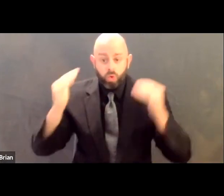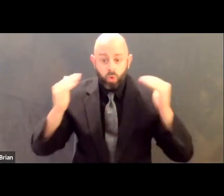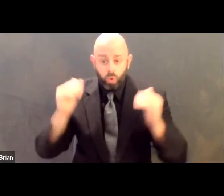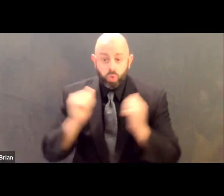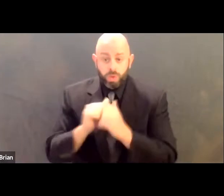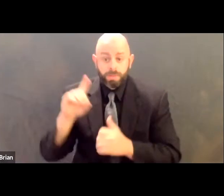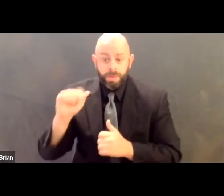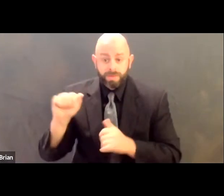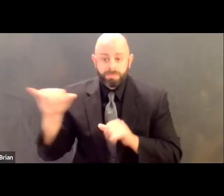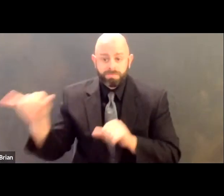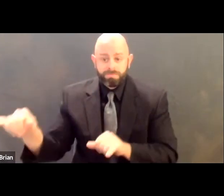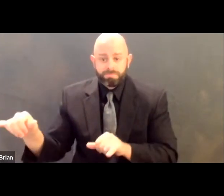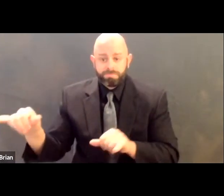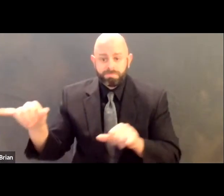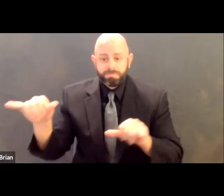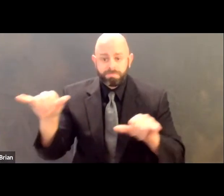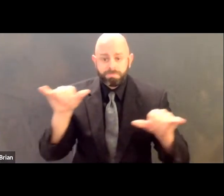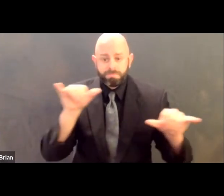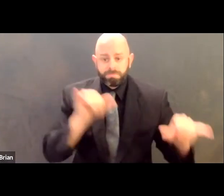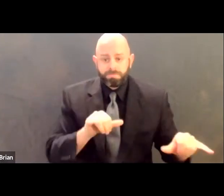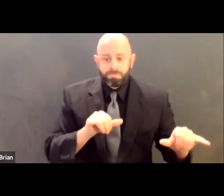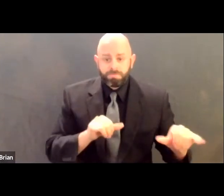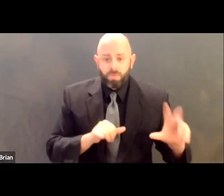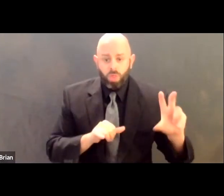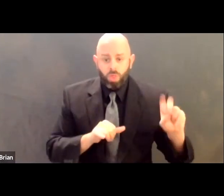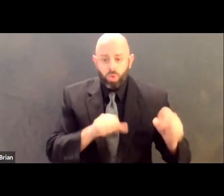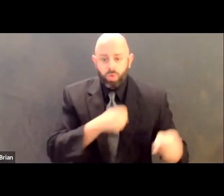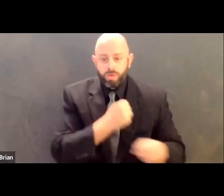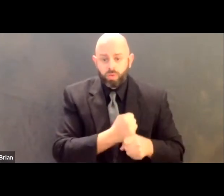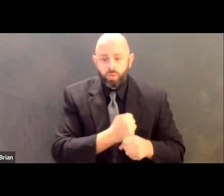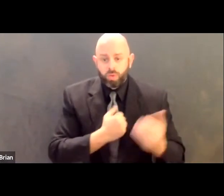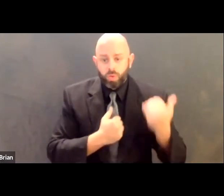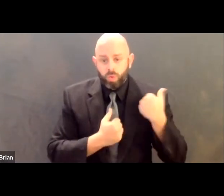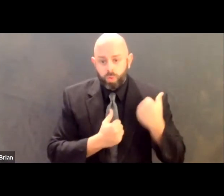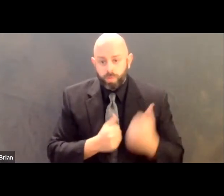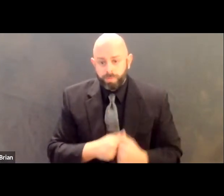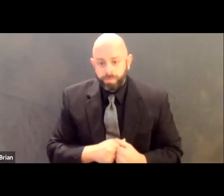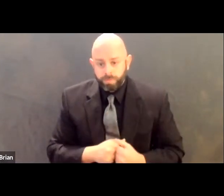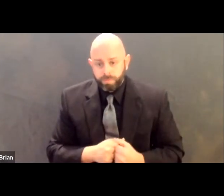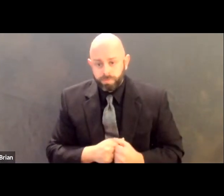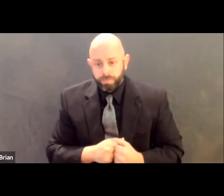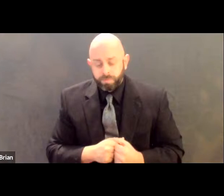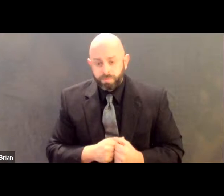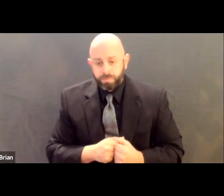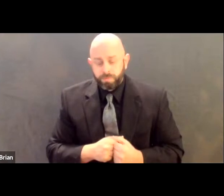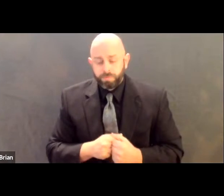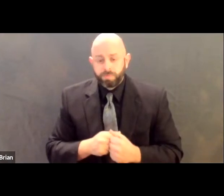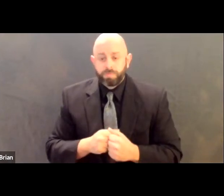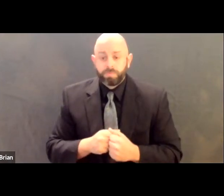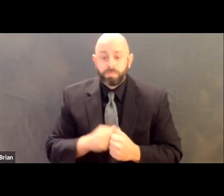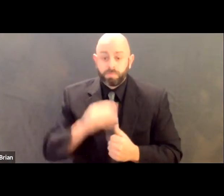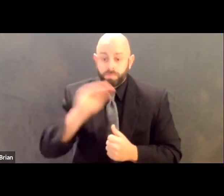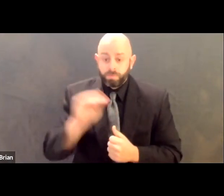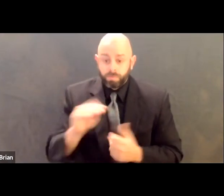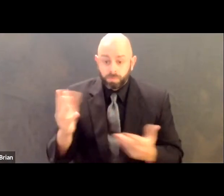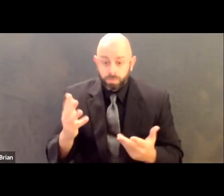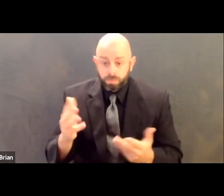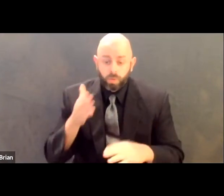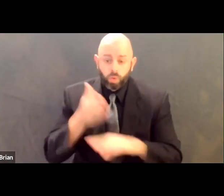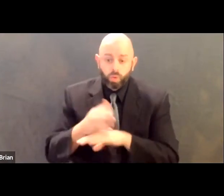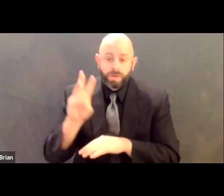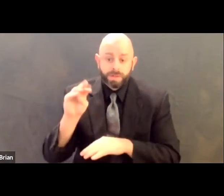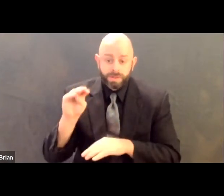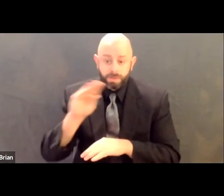was 30 years ago. Over 60% of adults with disabilities are not in